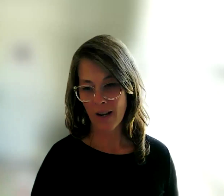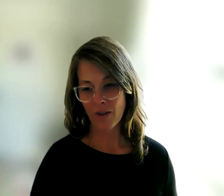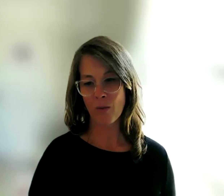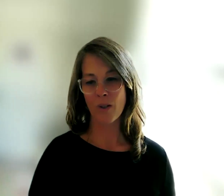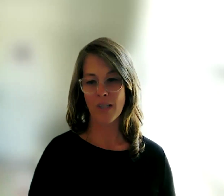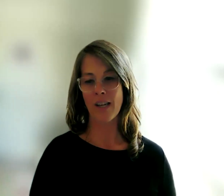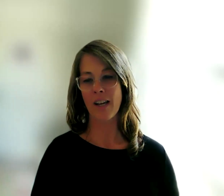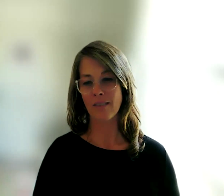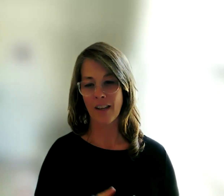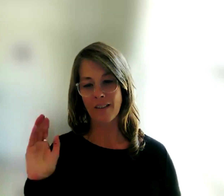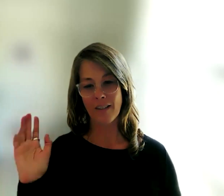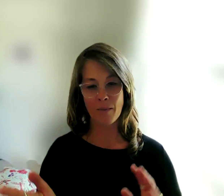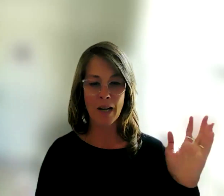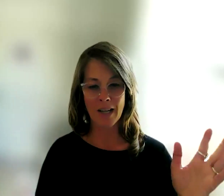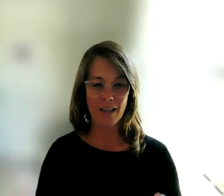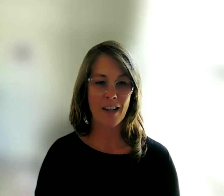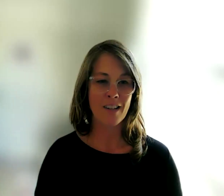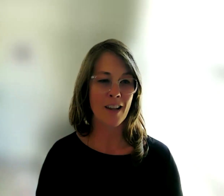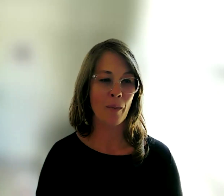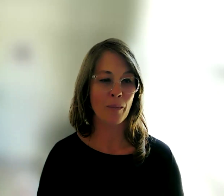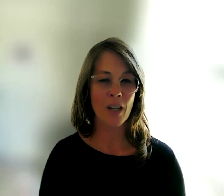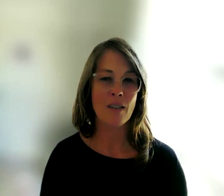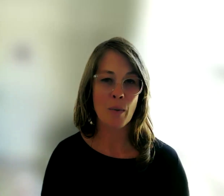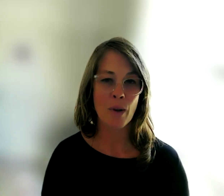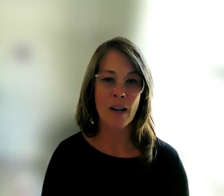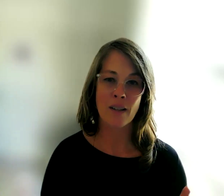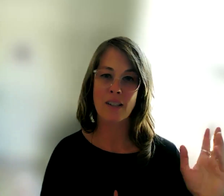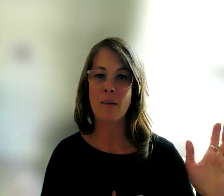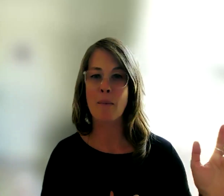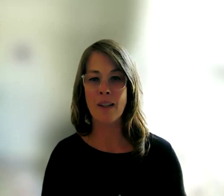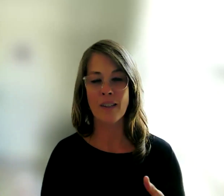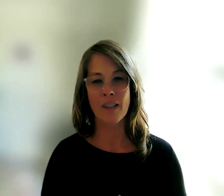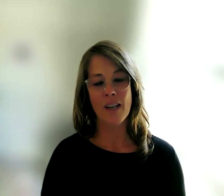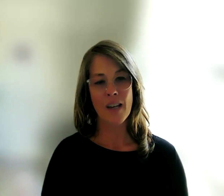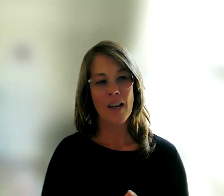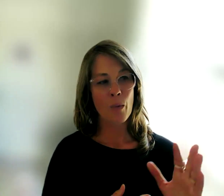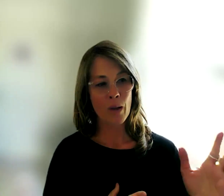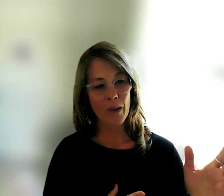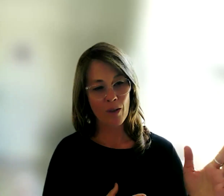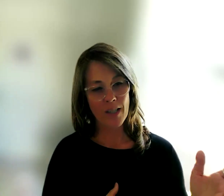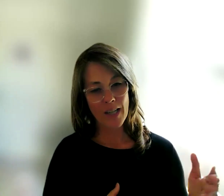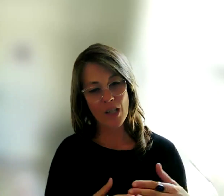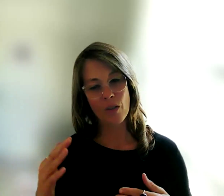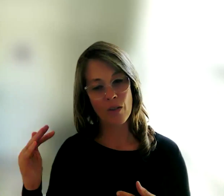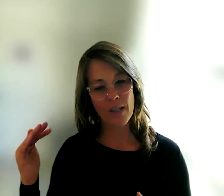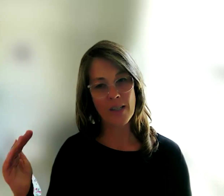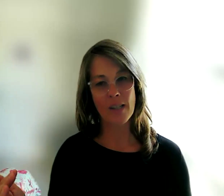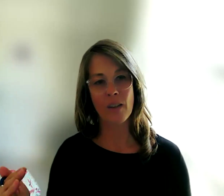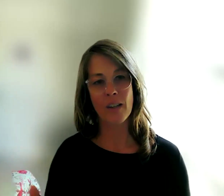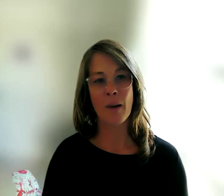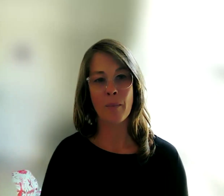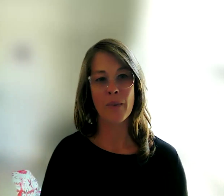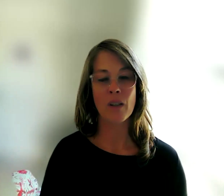that's one avenue we're taking. And there's many, as Jenna's pointed out, working with accreditation